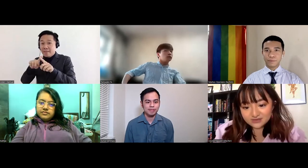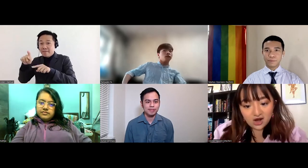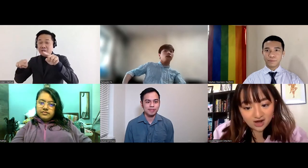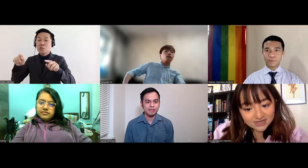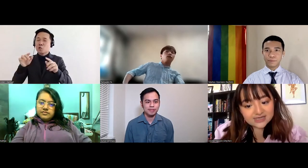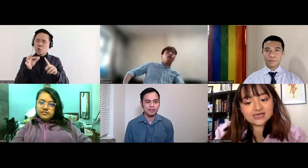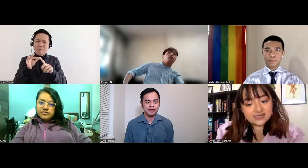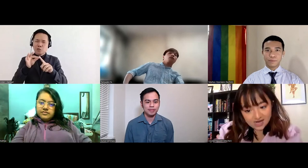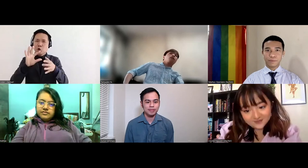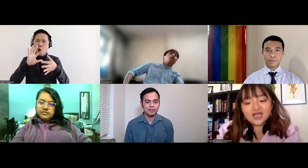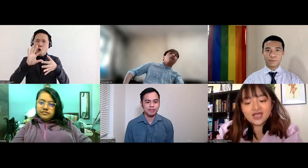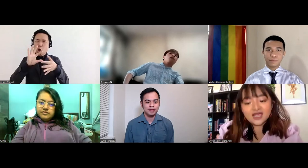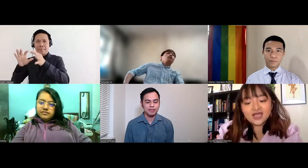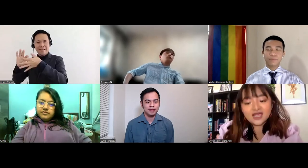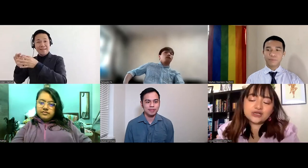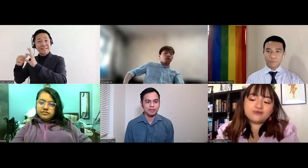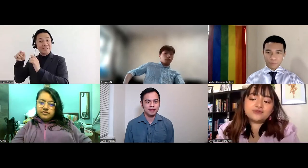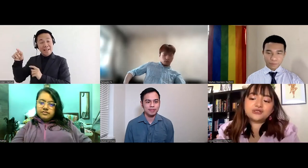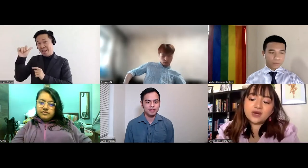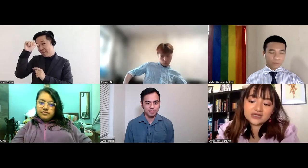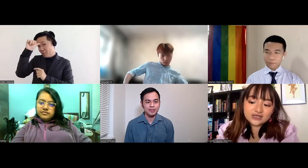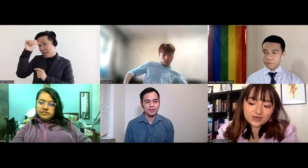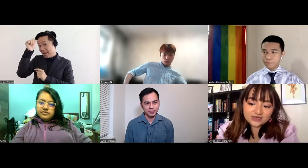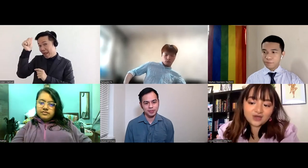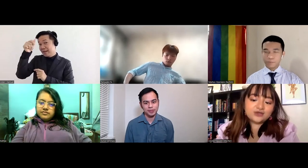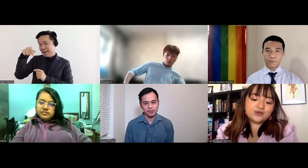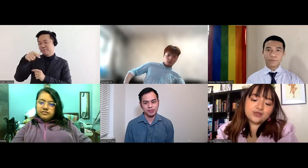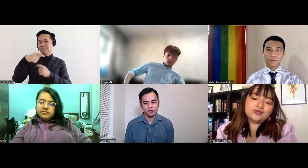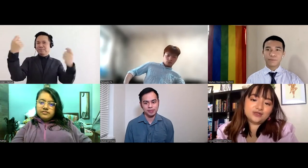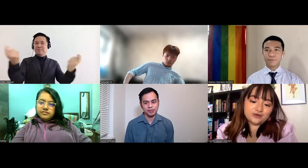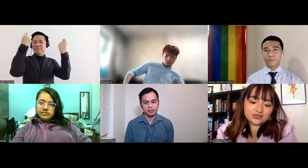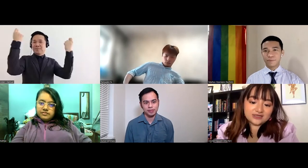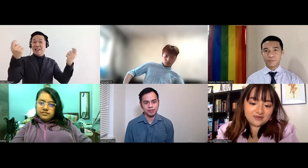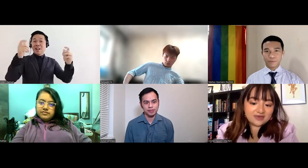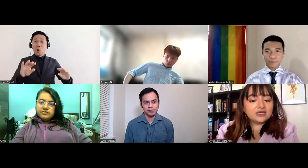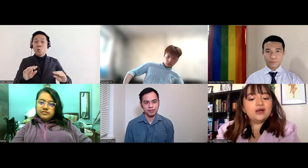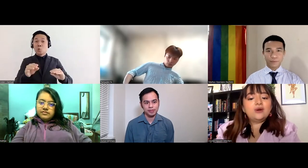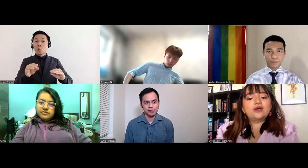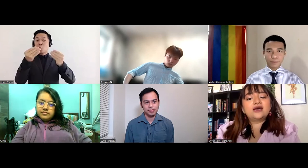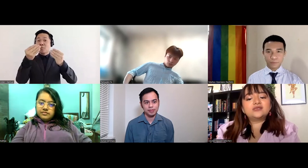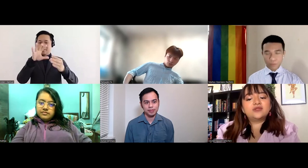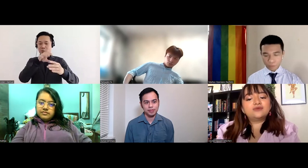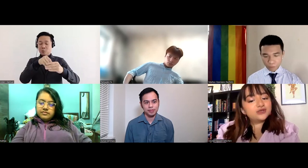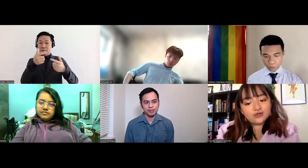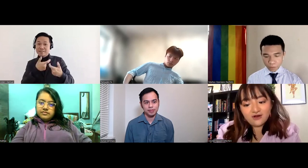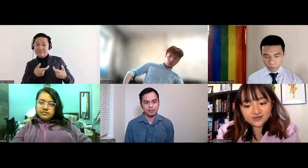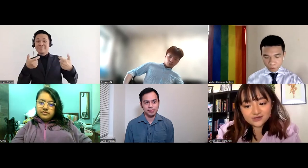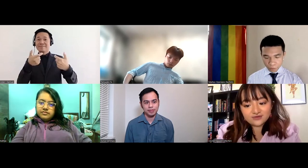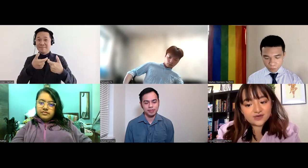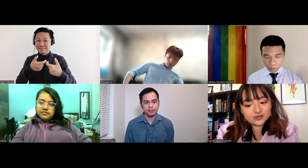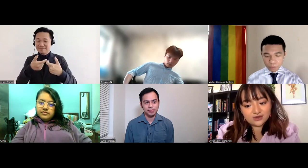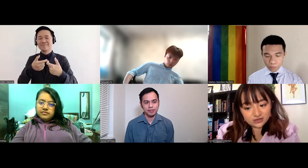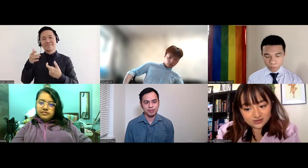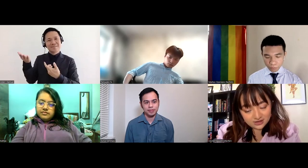Olympics Bharat in India at the occasion of the 2021 Youth Inclusion Summit organized by the Regional Office